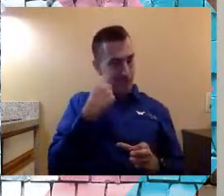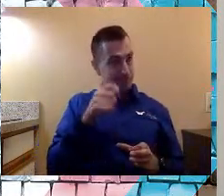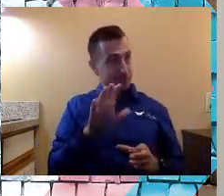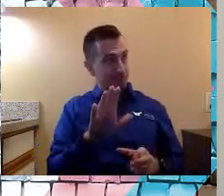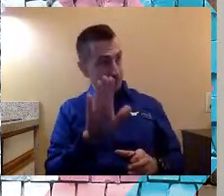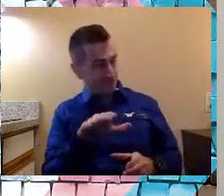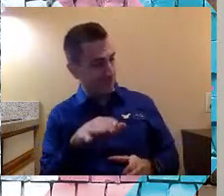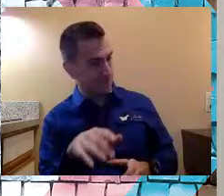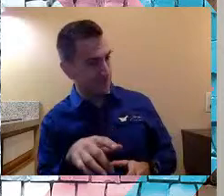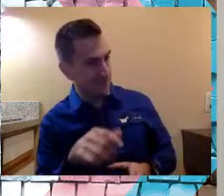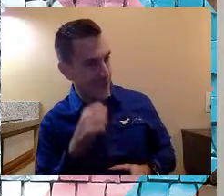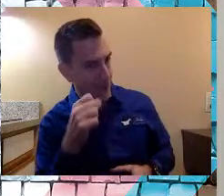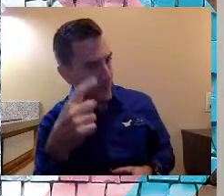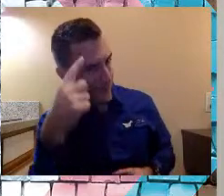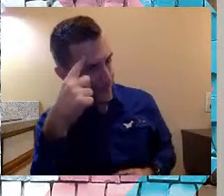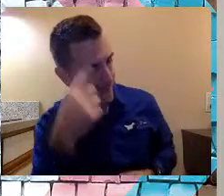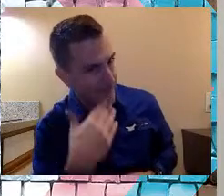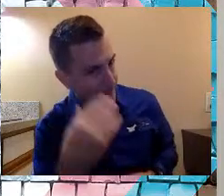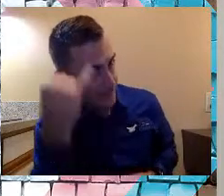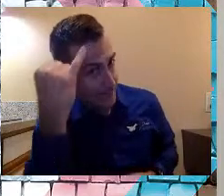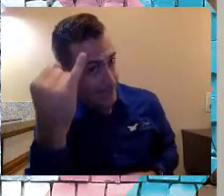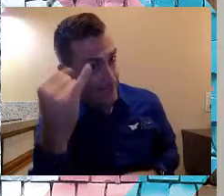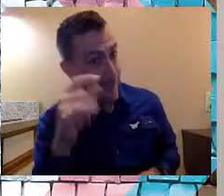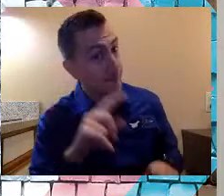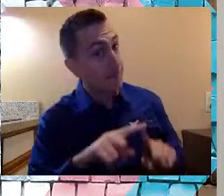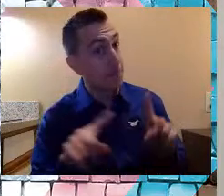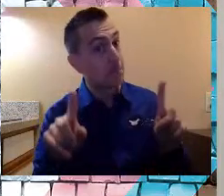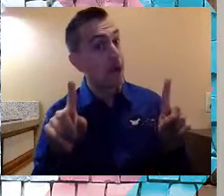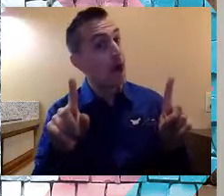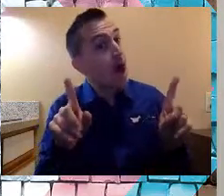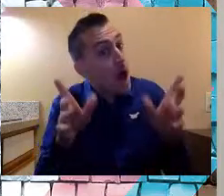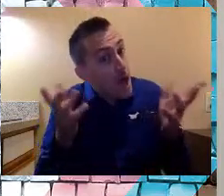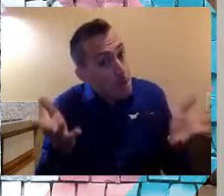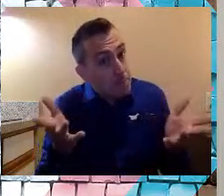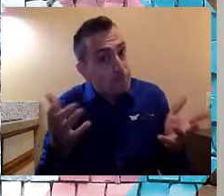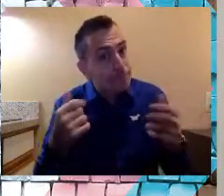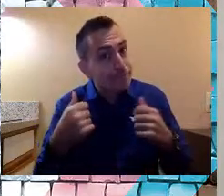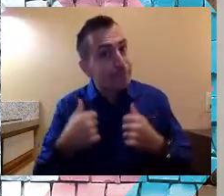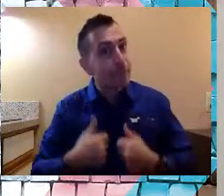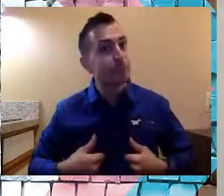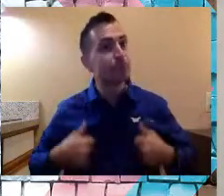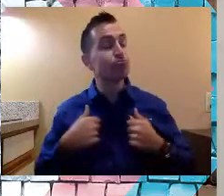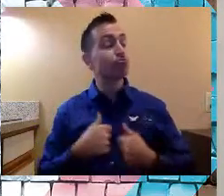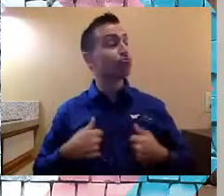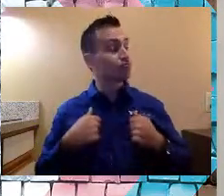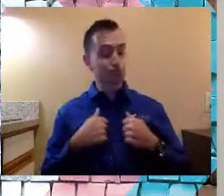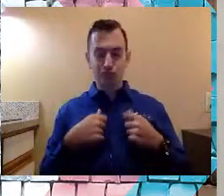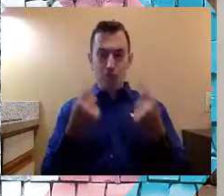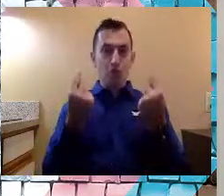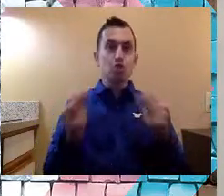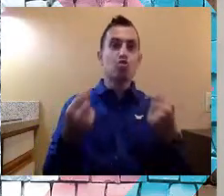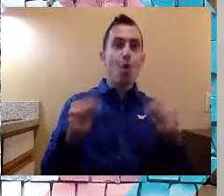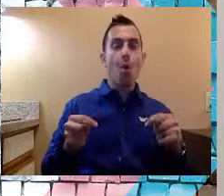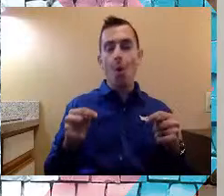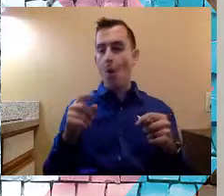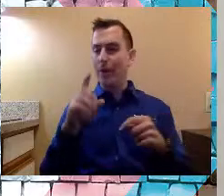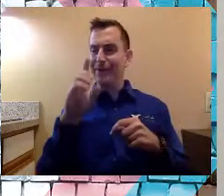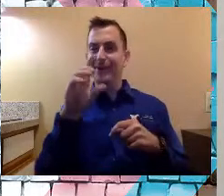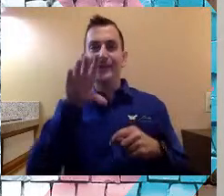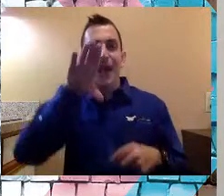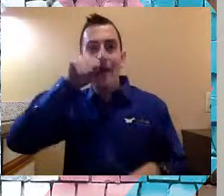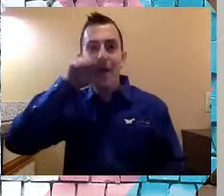and cheese in the bathtub, but maybe you could have toys. You could have rubber duckies or